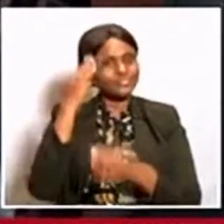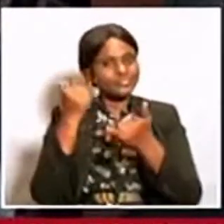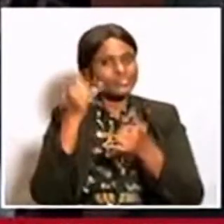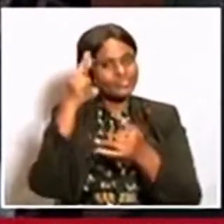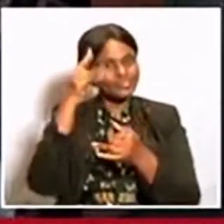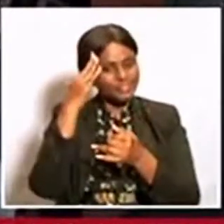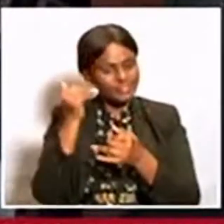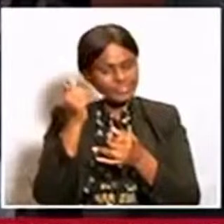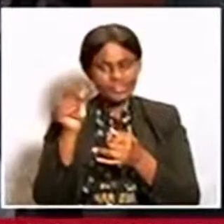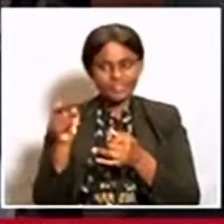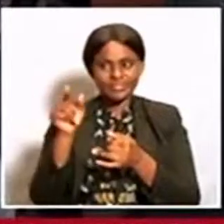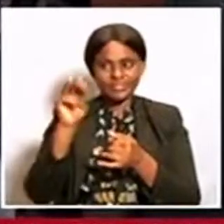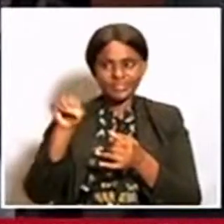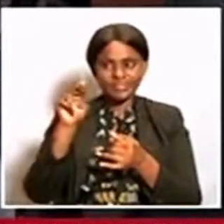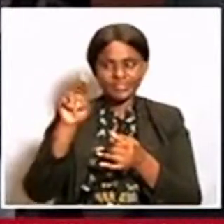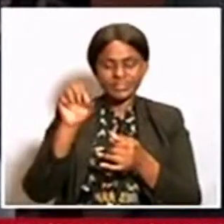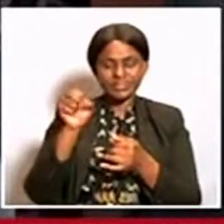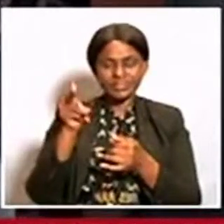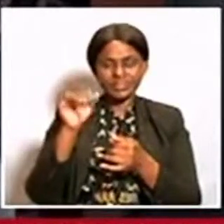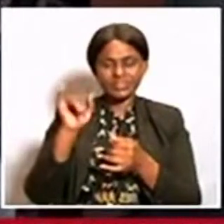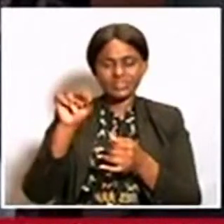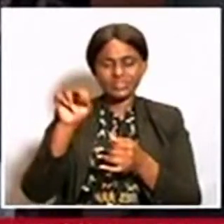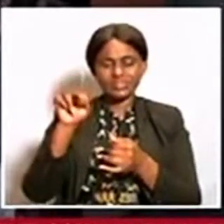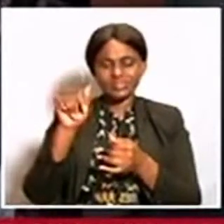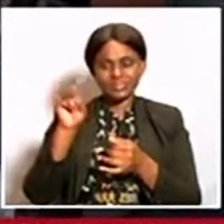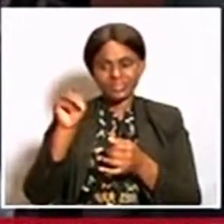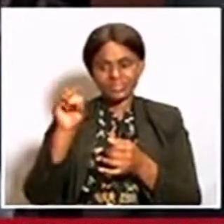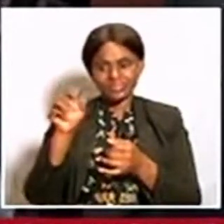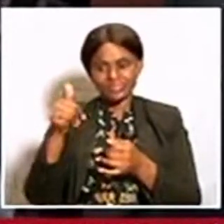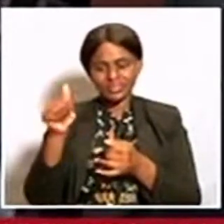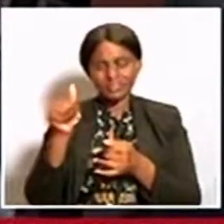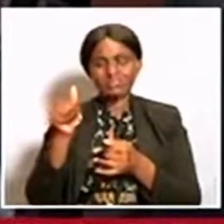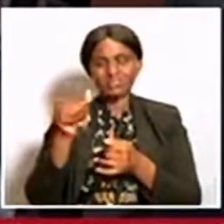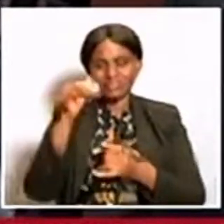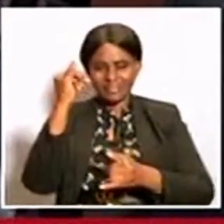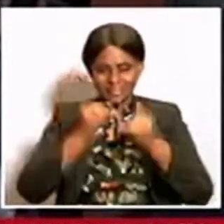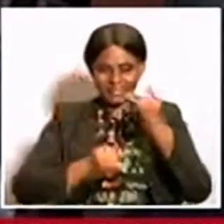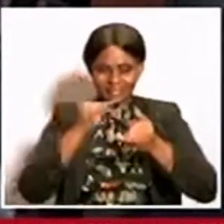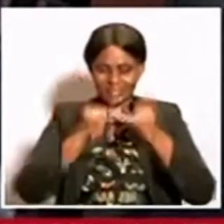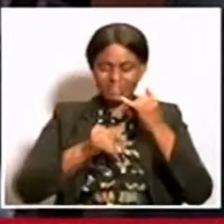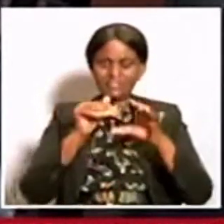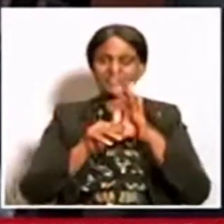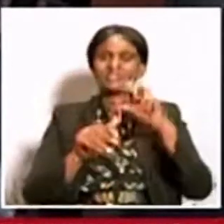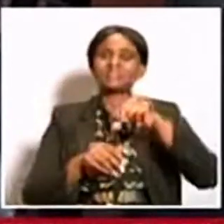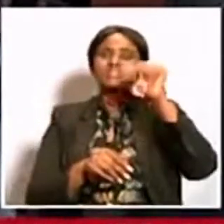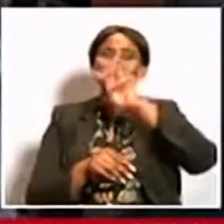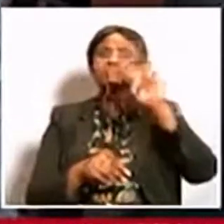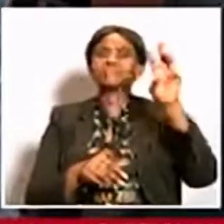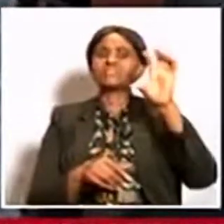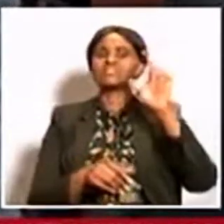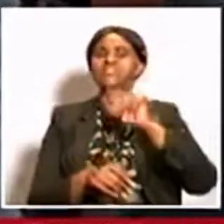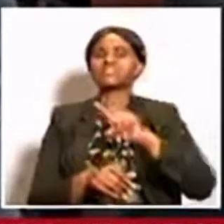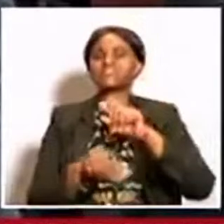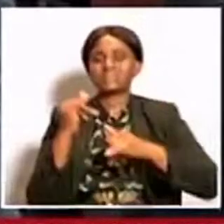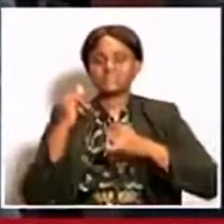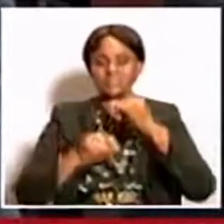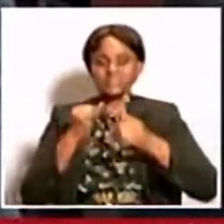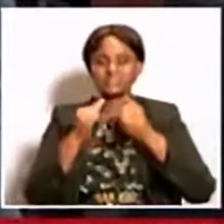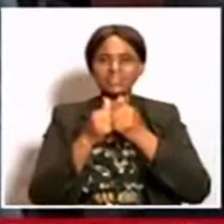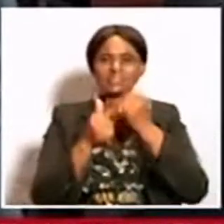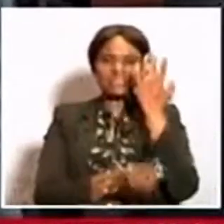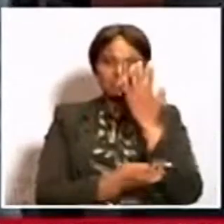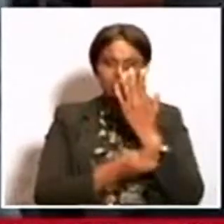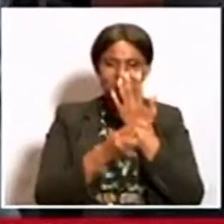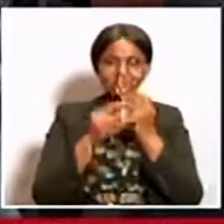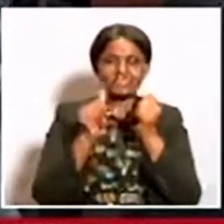why Mushindamo is being rated to be actually almost the last one in Northwestern Province. Even the letter that